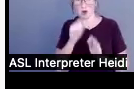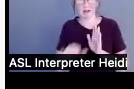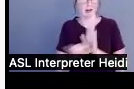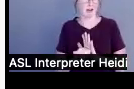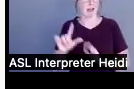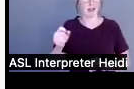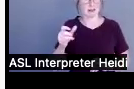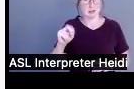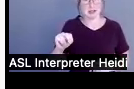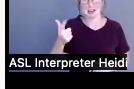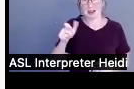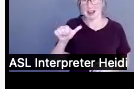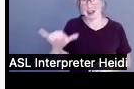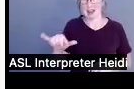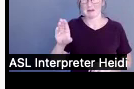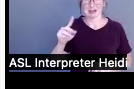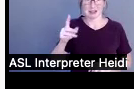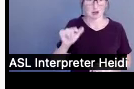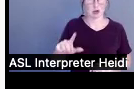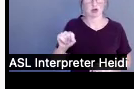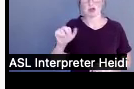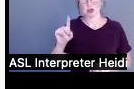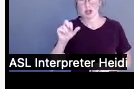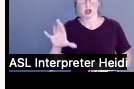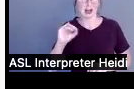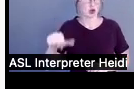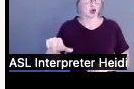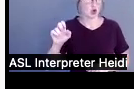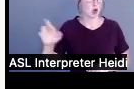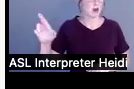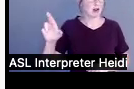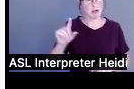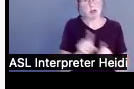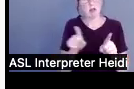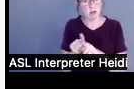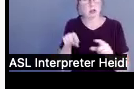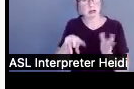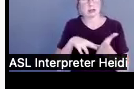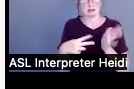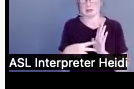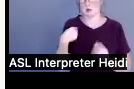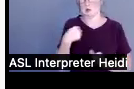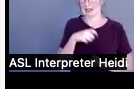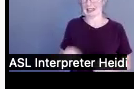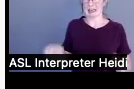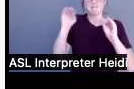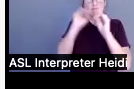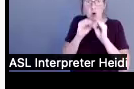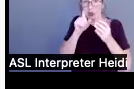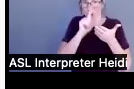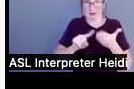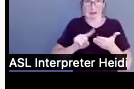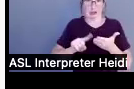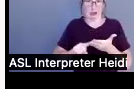as lesbian, gay, bisexual, transgender, and queer. It also means that we need more research, as we've